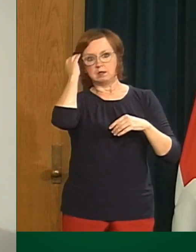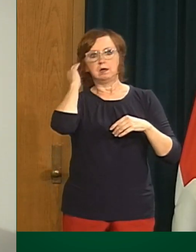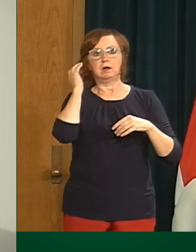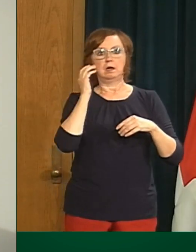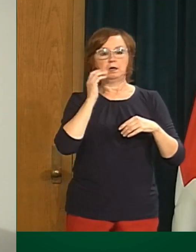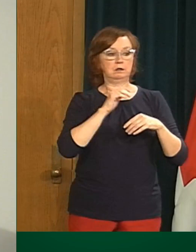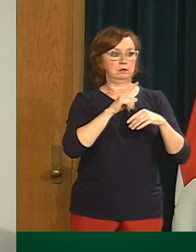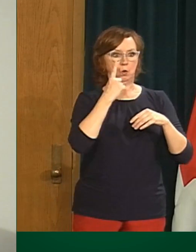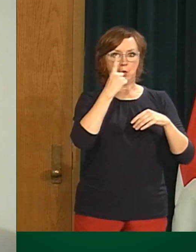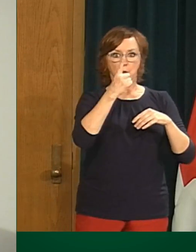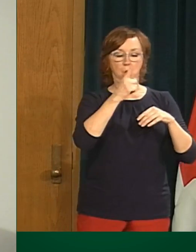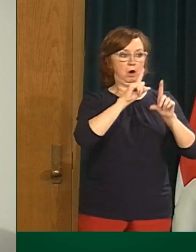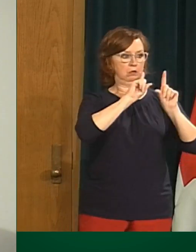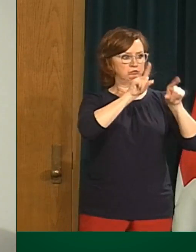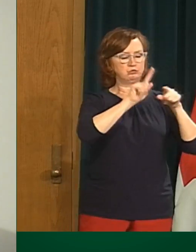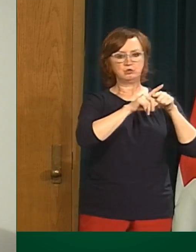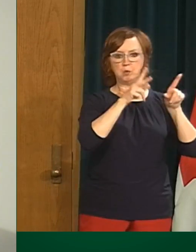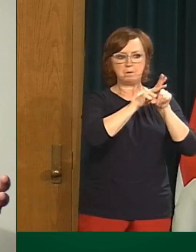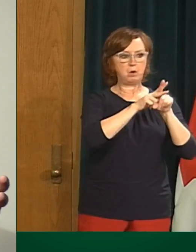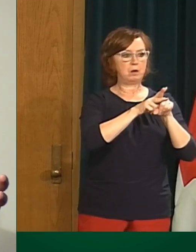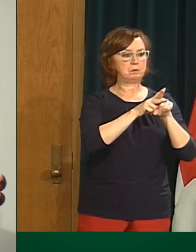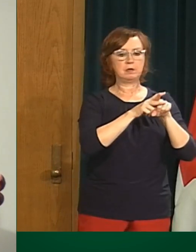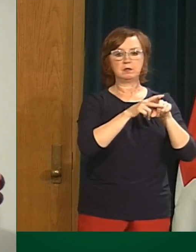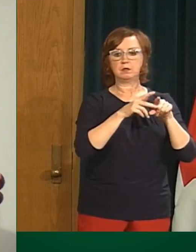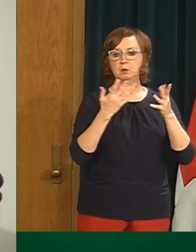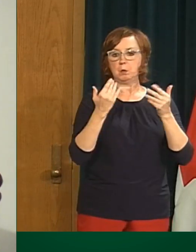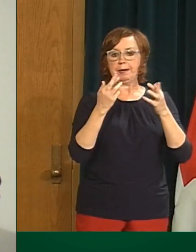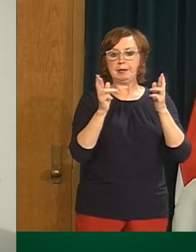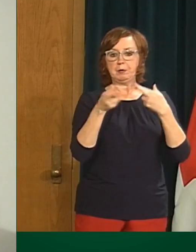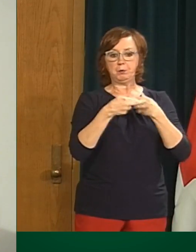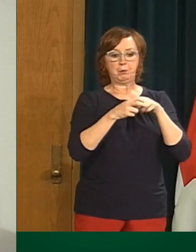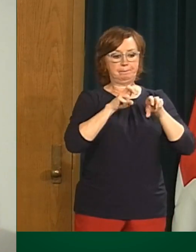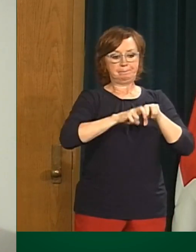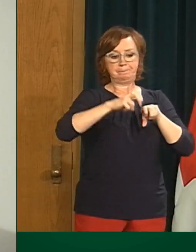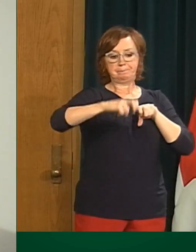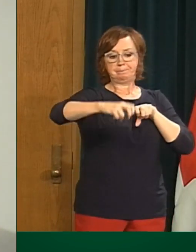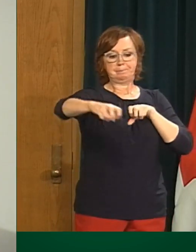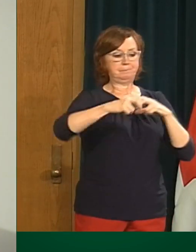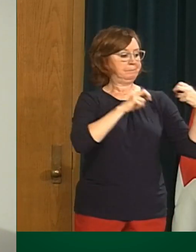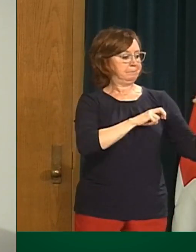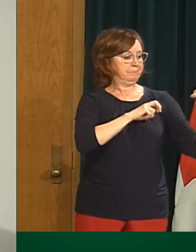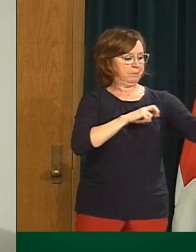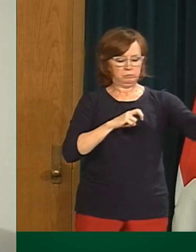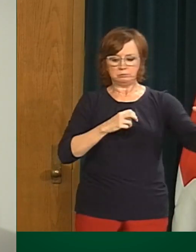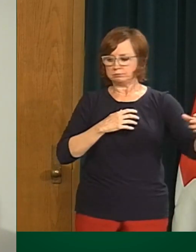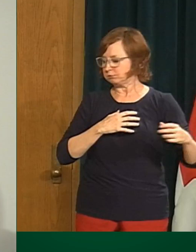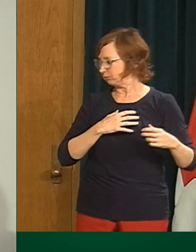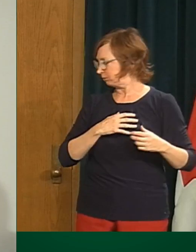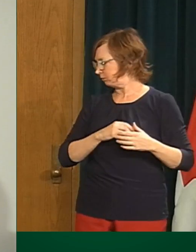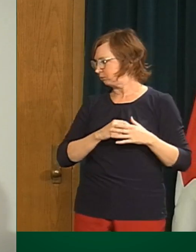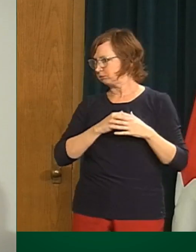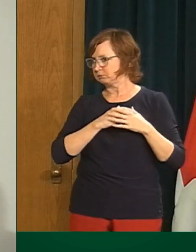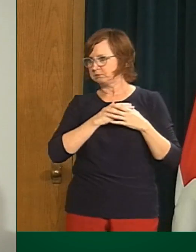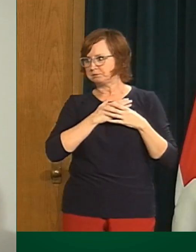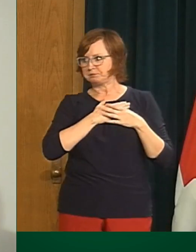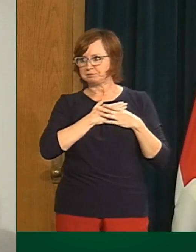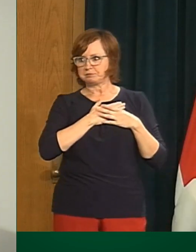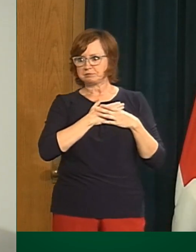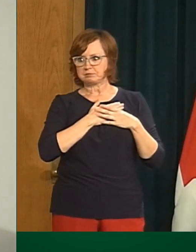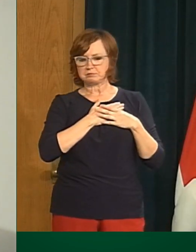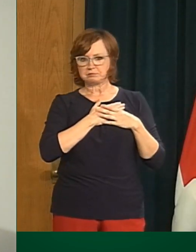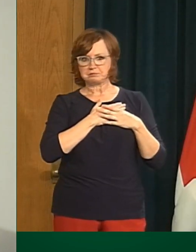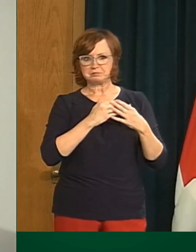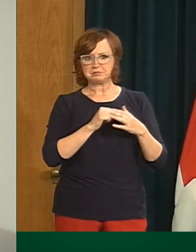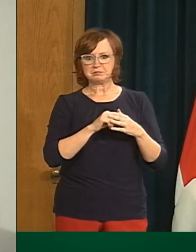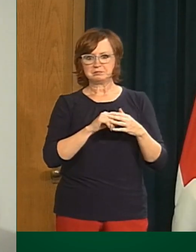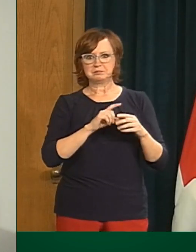area in either a medical care facility or a non-medical facility in phase 2. You want those businesses to plan ahead, to